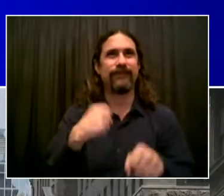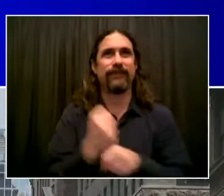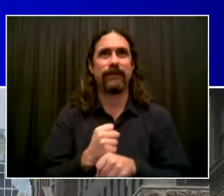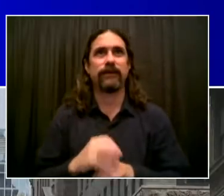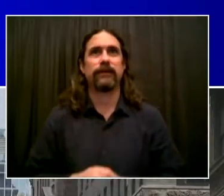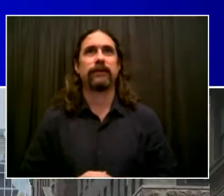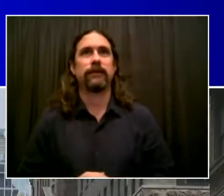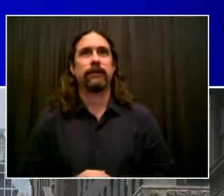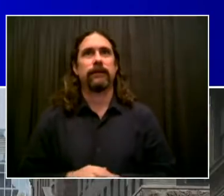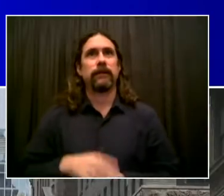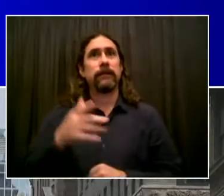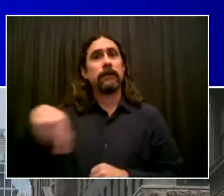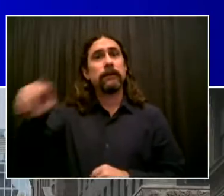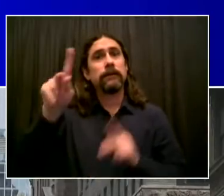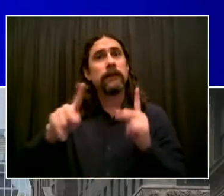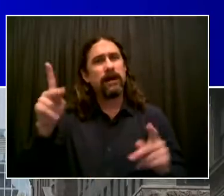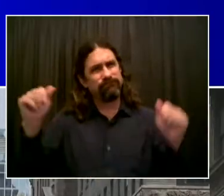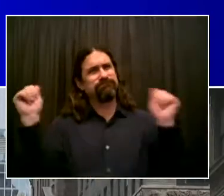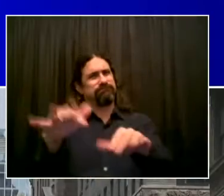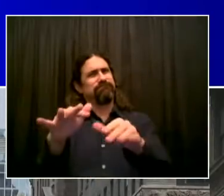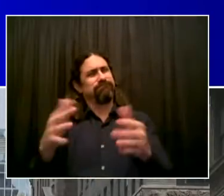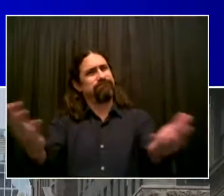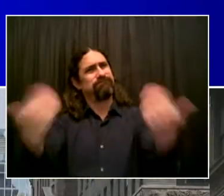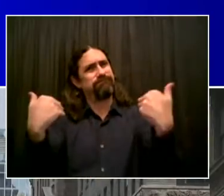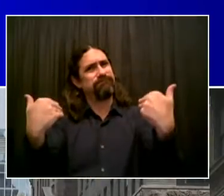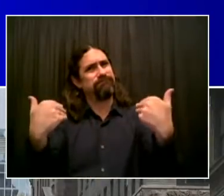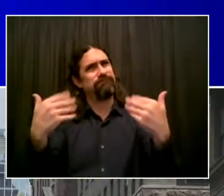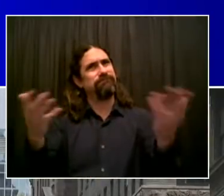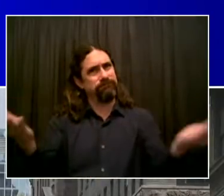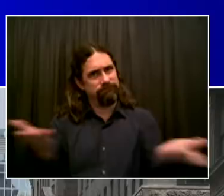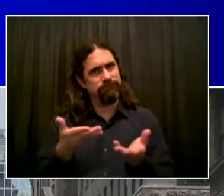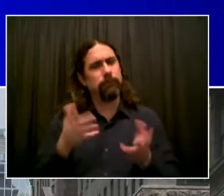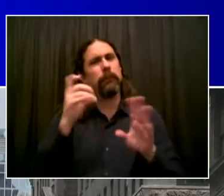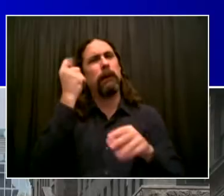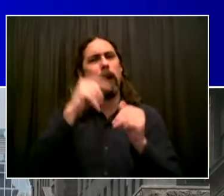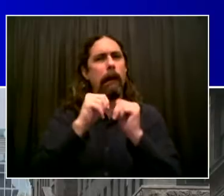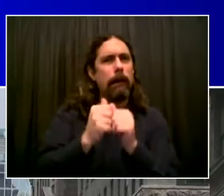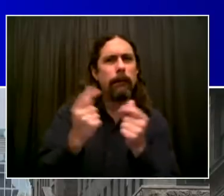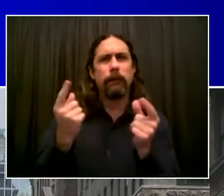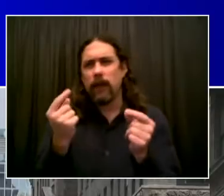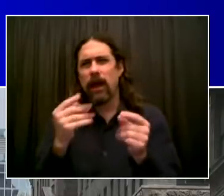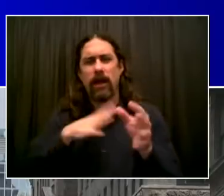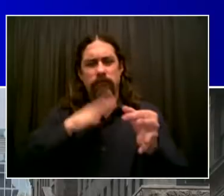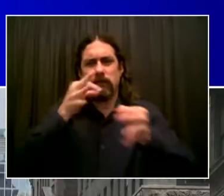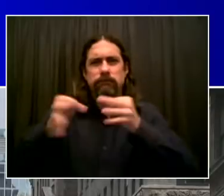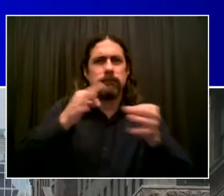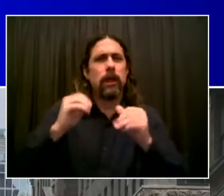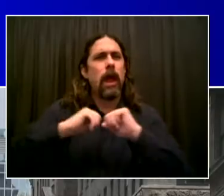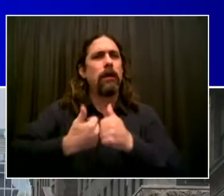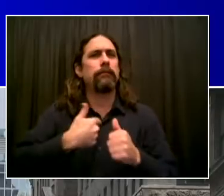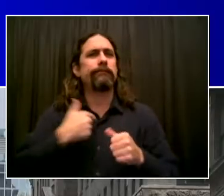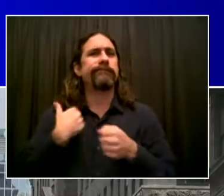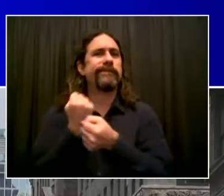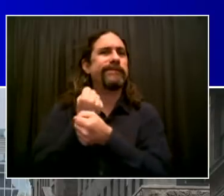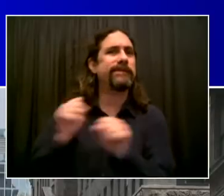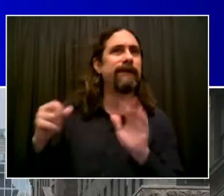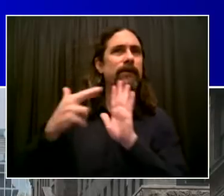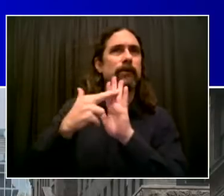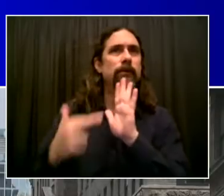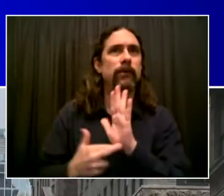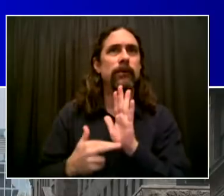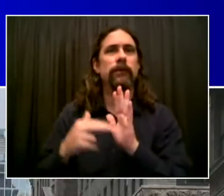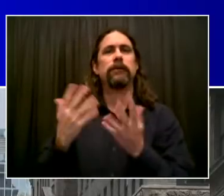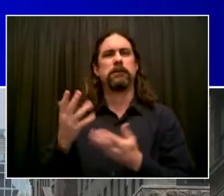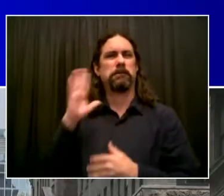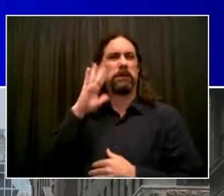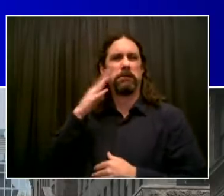from Dr. Choksi with great tips about how to go about the holidays the right way. So we're getting ready for Thanksgiving tomorrow.